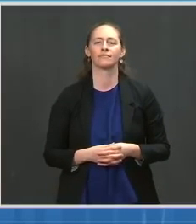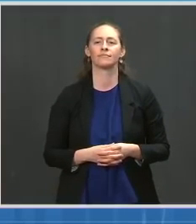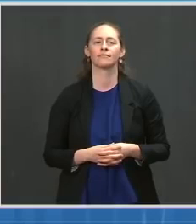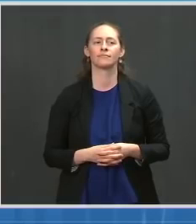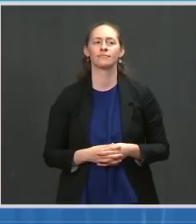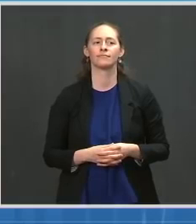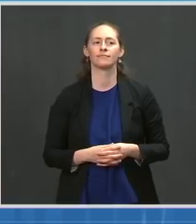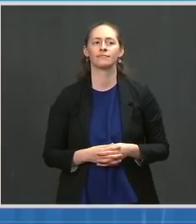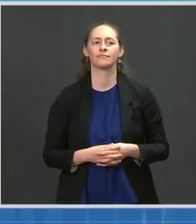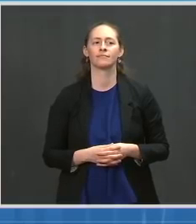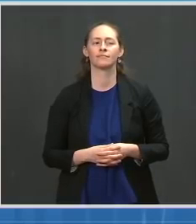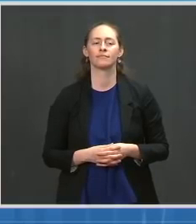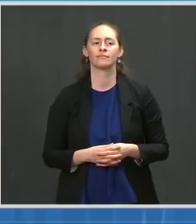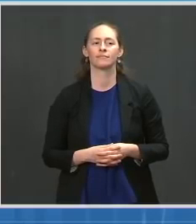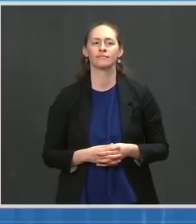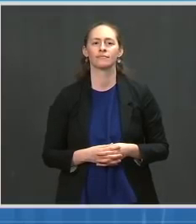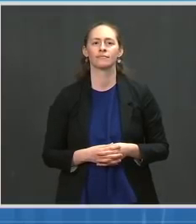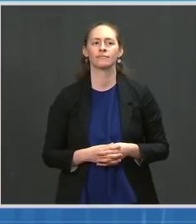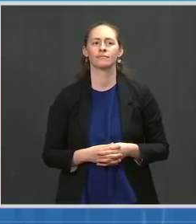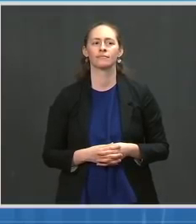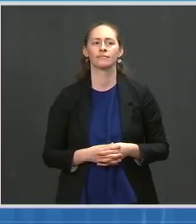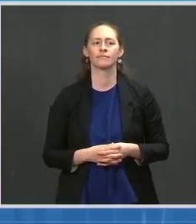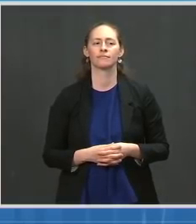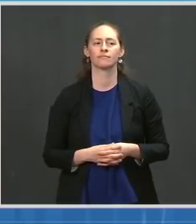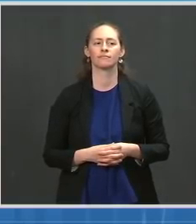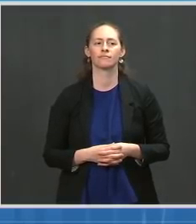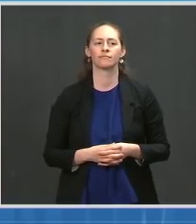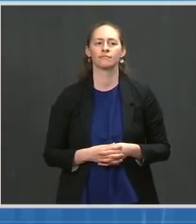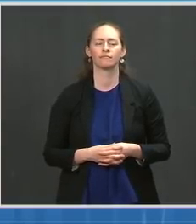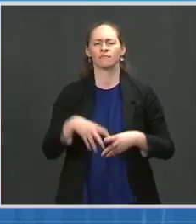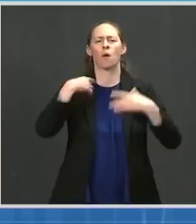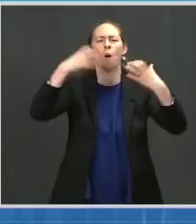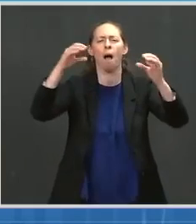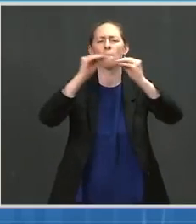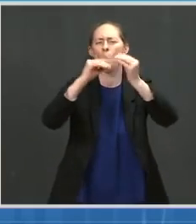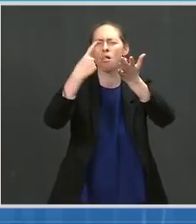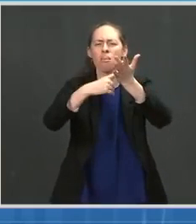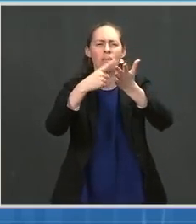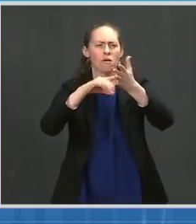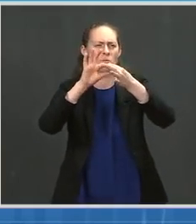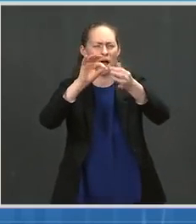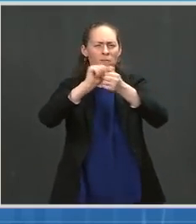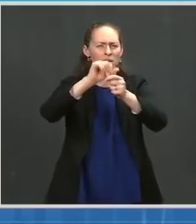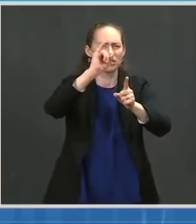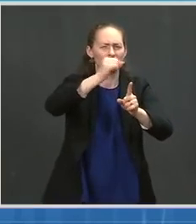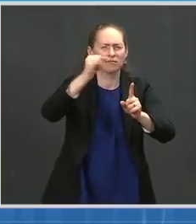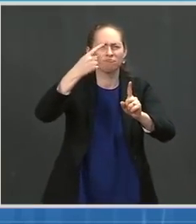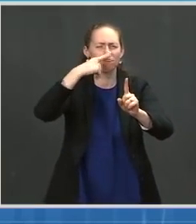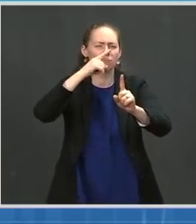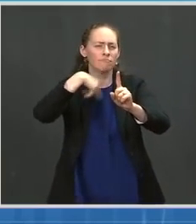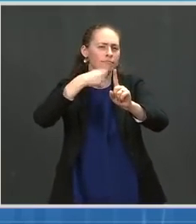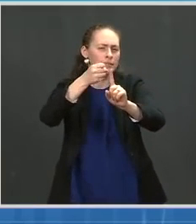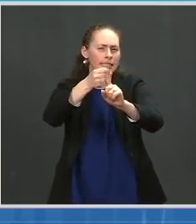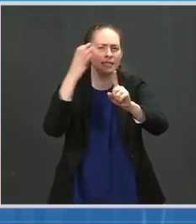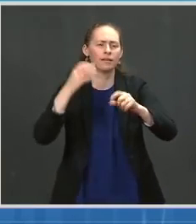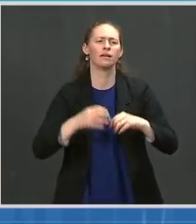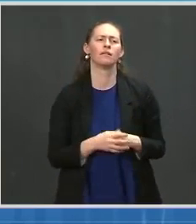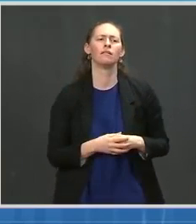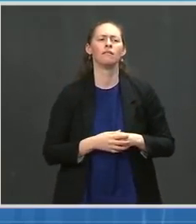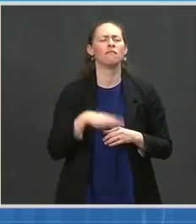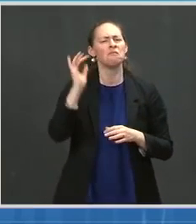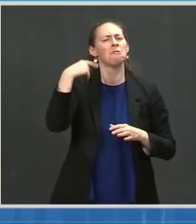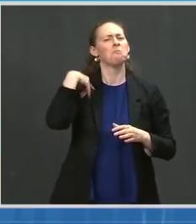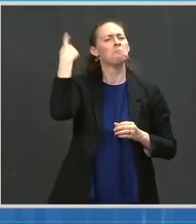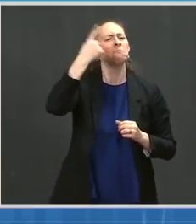Yeah, I just wanted to follow up on that J&J question just a little bit more, actually. So when do you think they